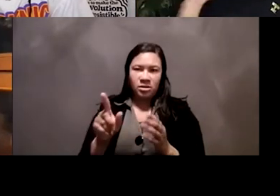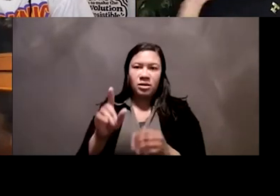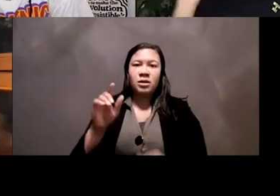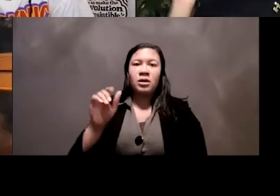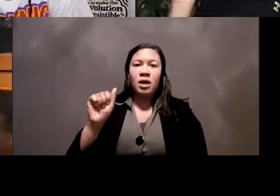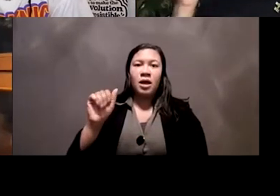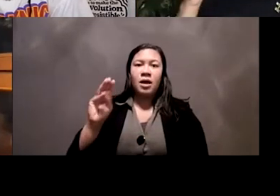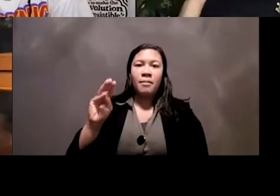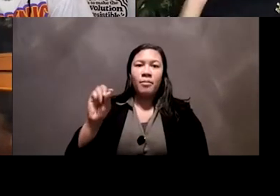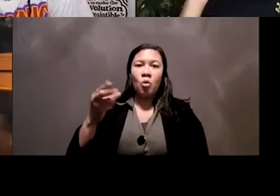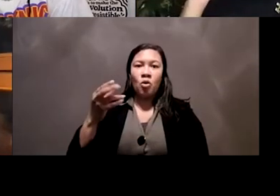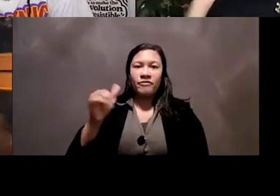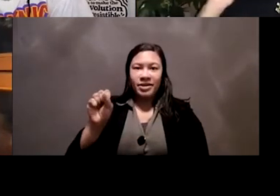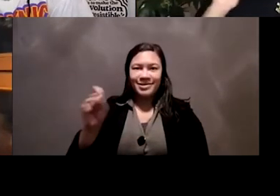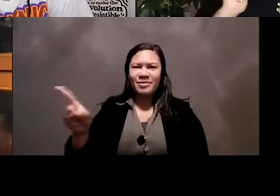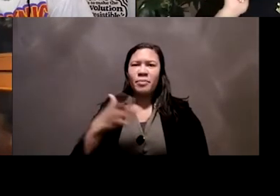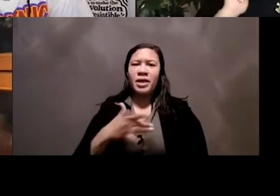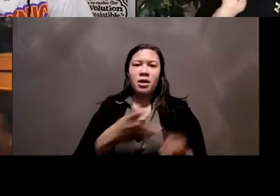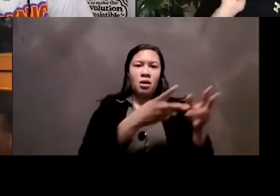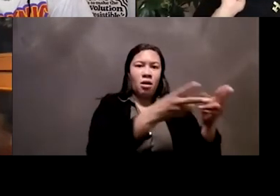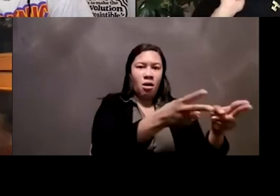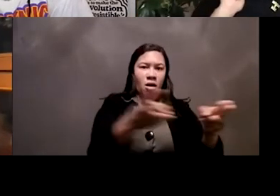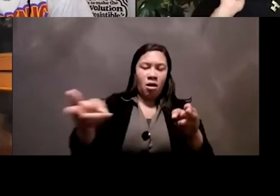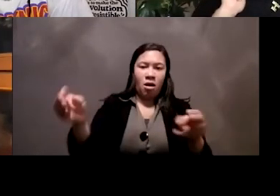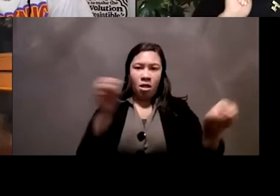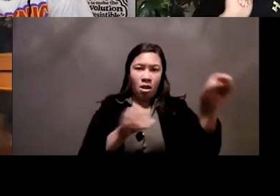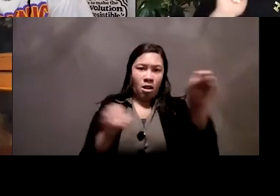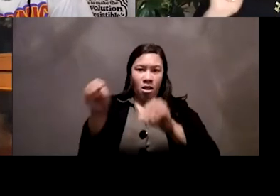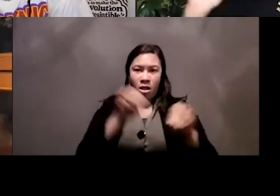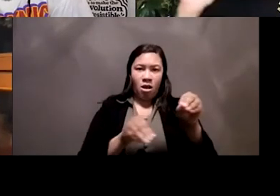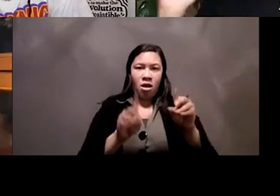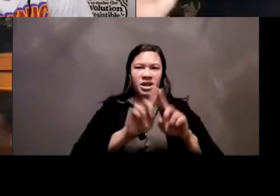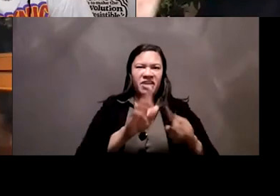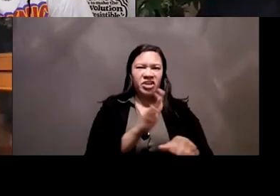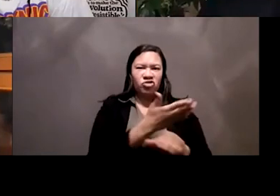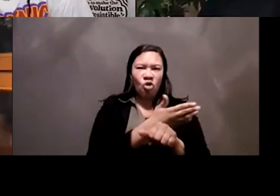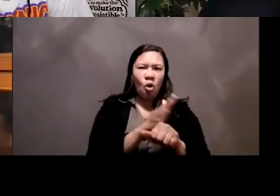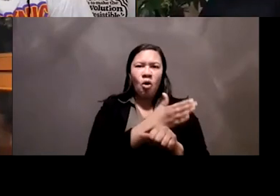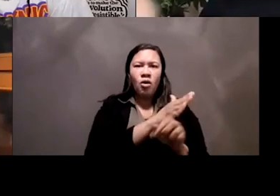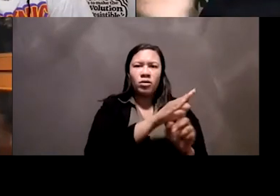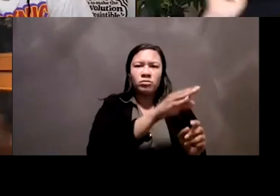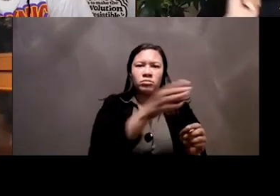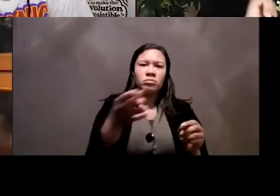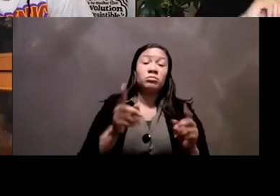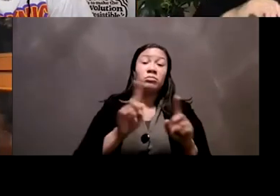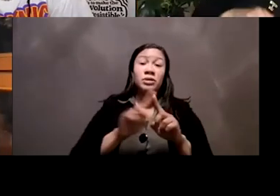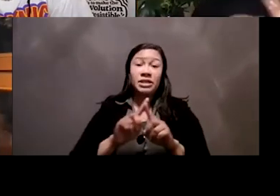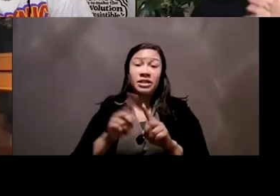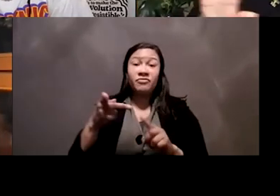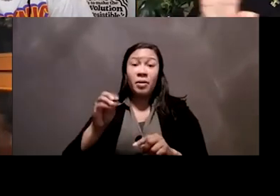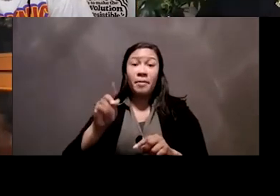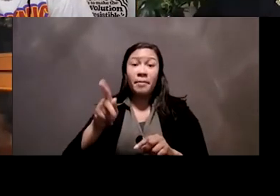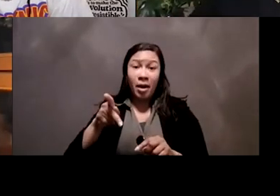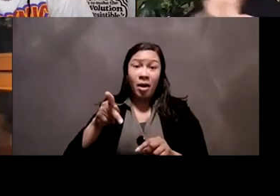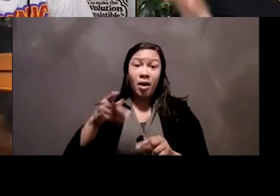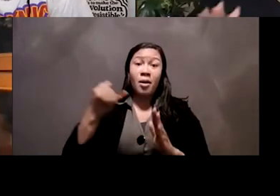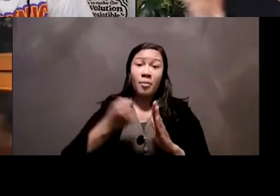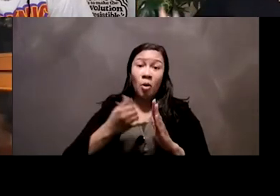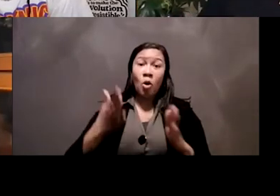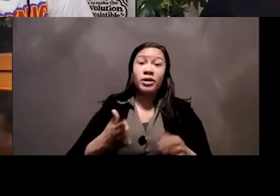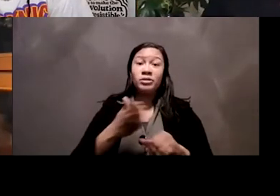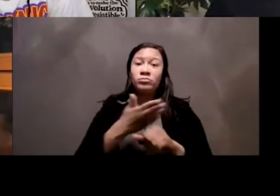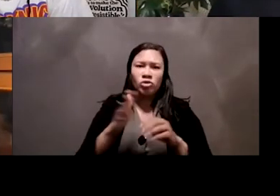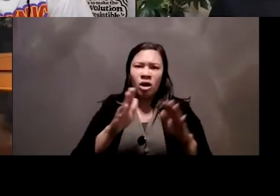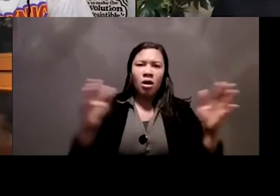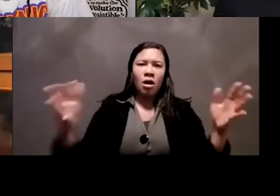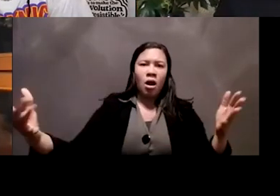amazing kind of mashups of like songs from like different pop artists and different times or whatever. He's just like getting a